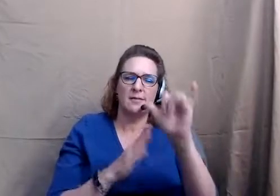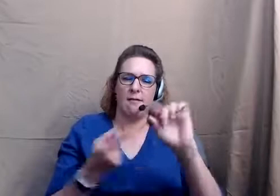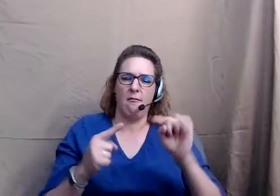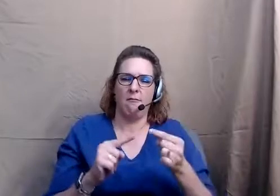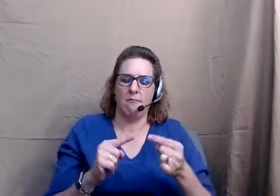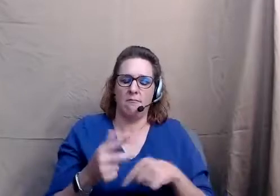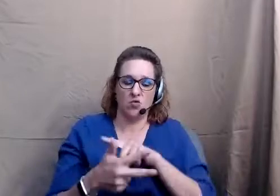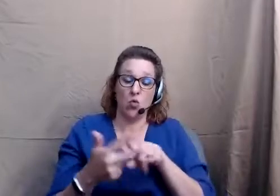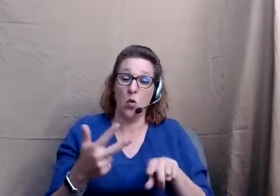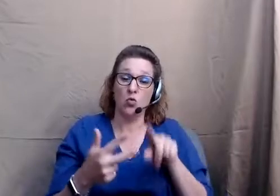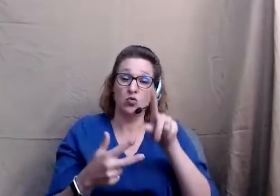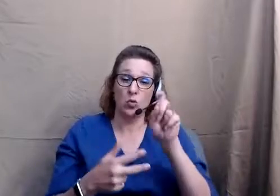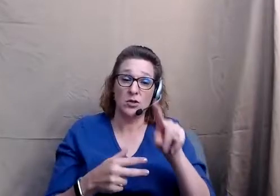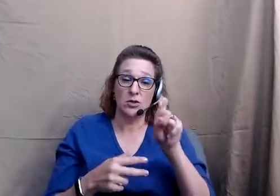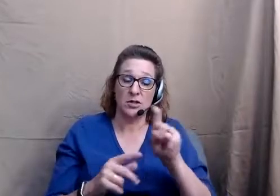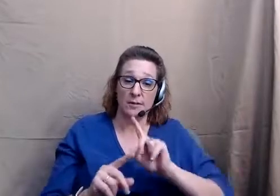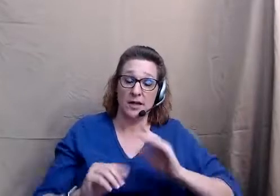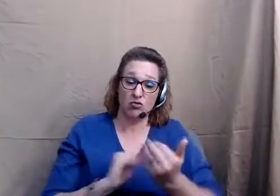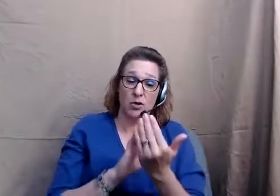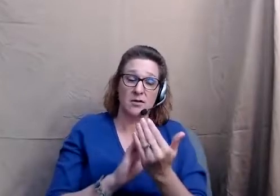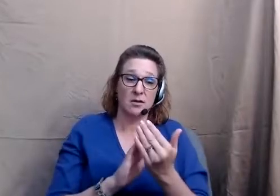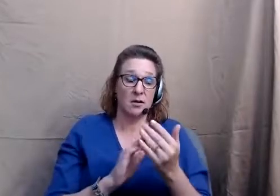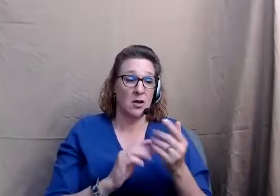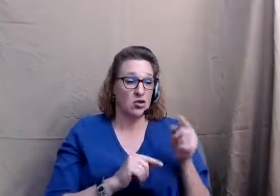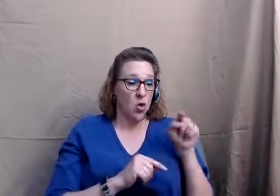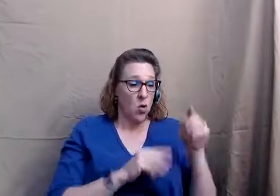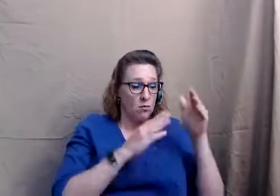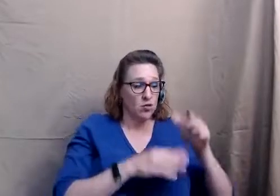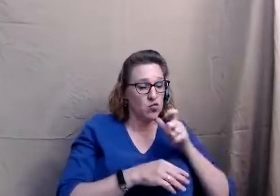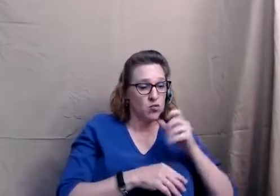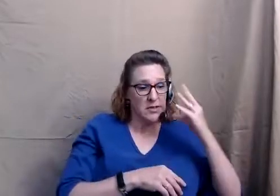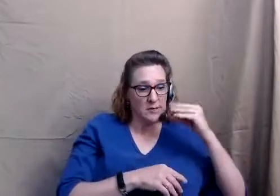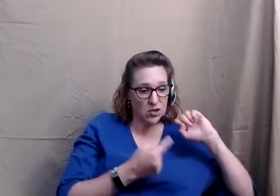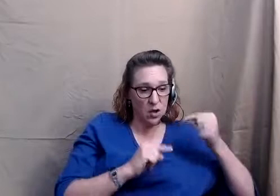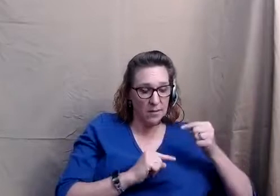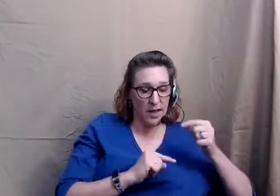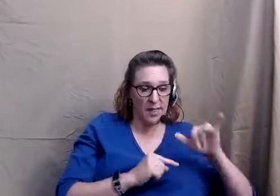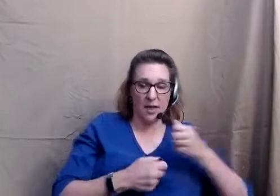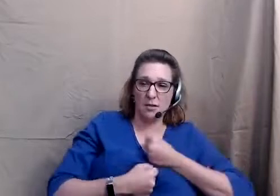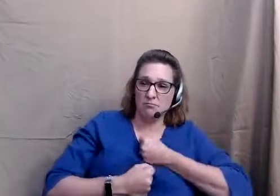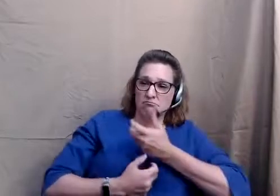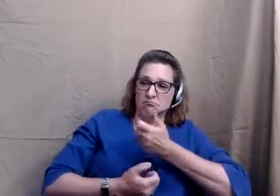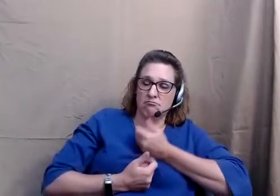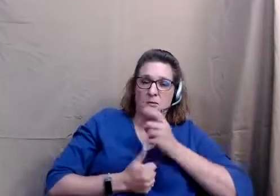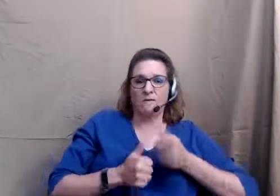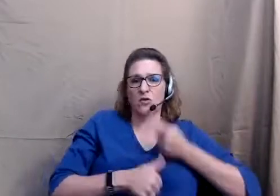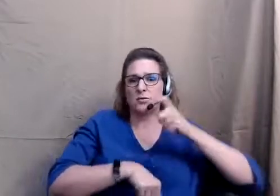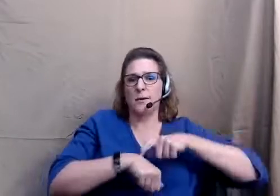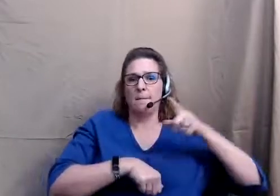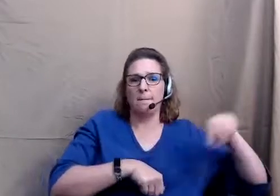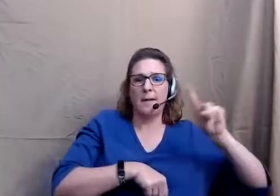for a lot of people, getting to describe the harm is the first time that they've actually been given voice in the